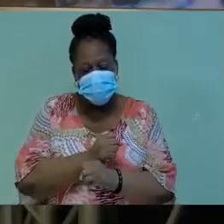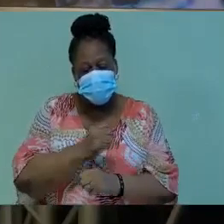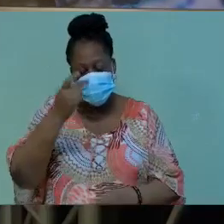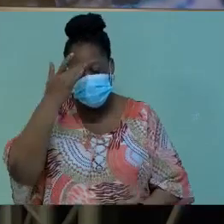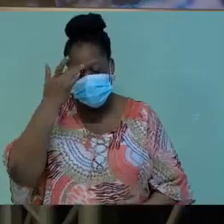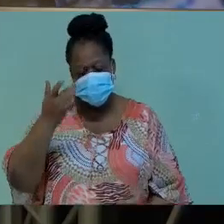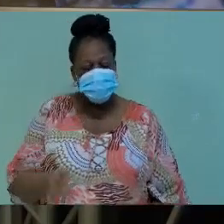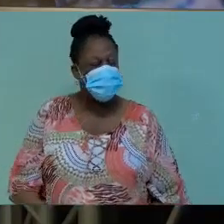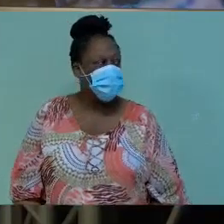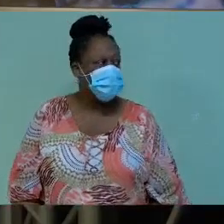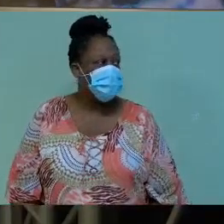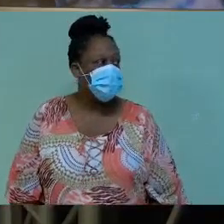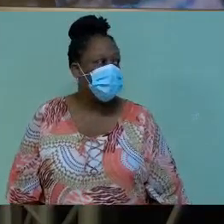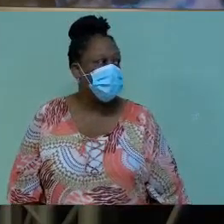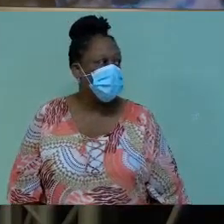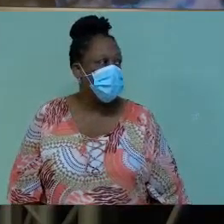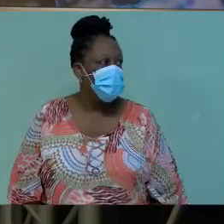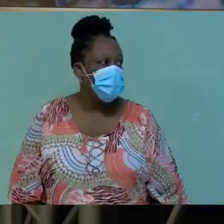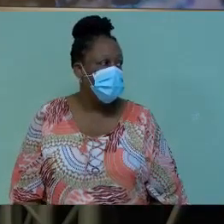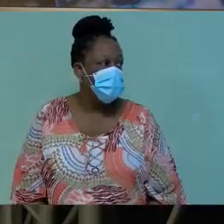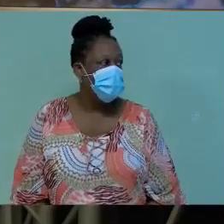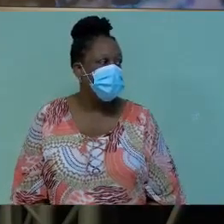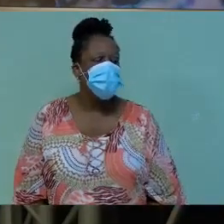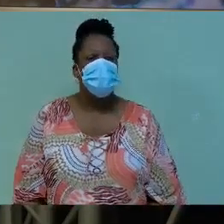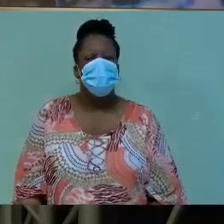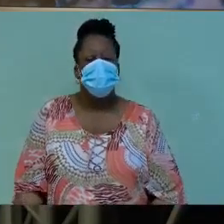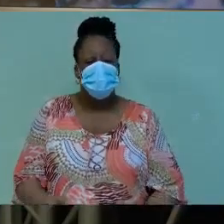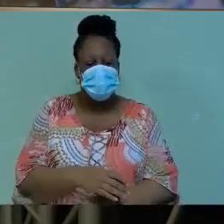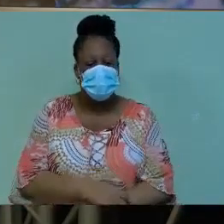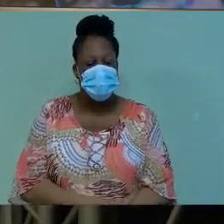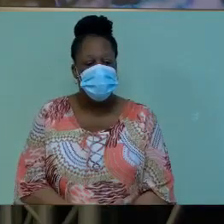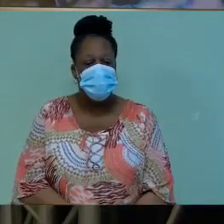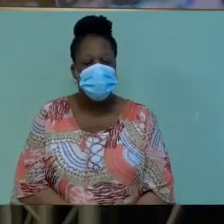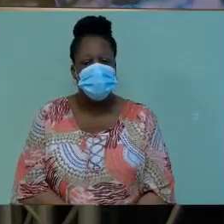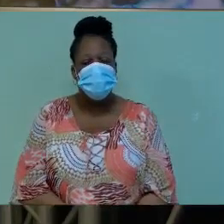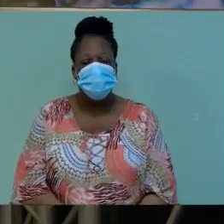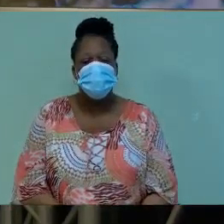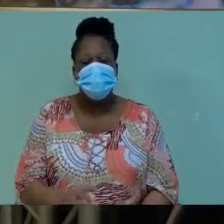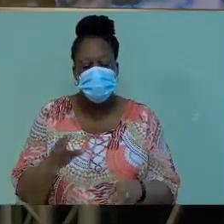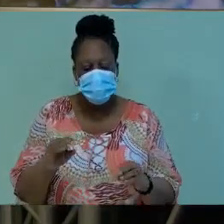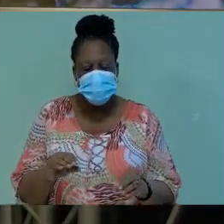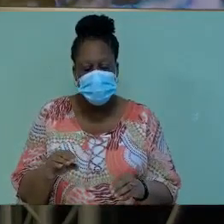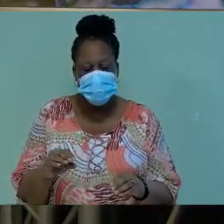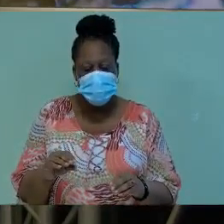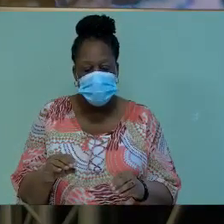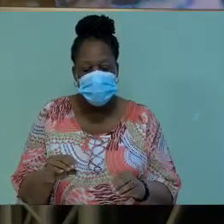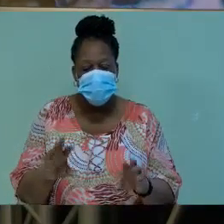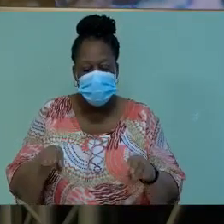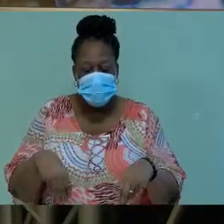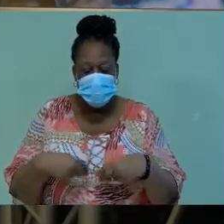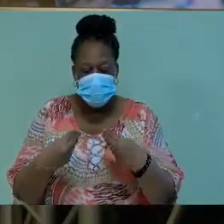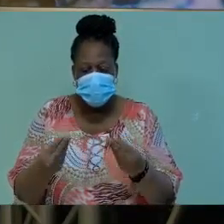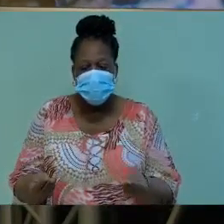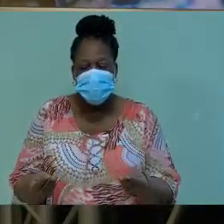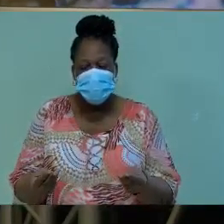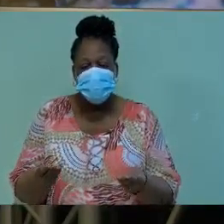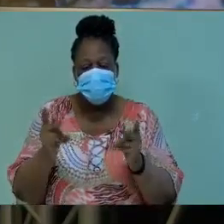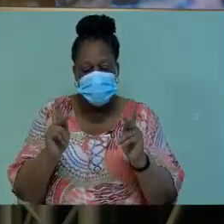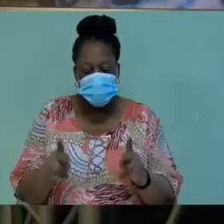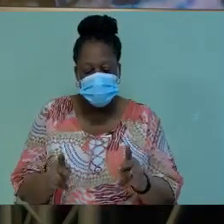designated officers to facilitate the performance of critical functions off-site, these including officers having to work from